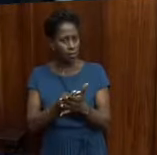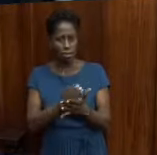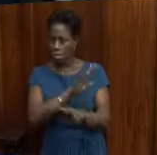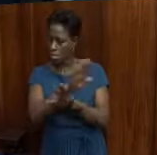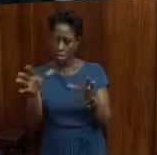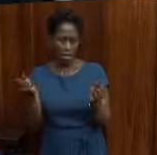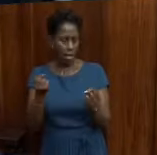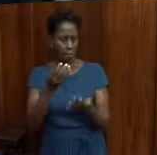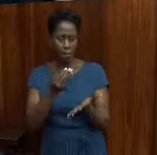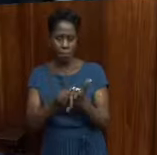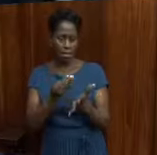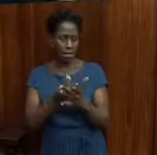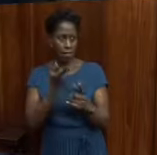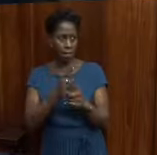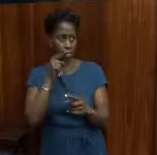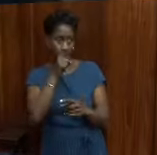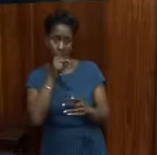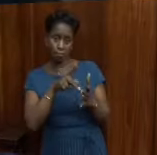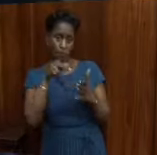1 cent under this program.